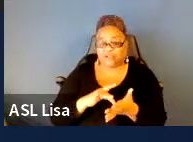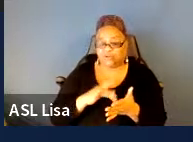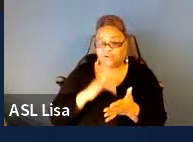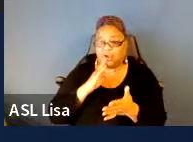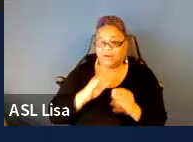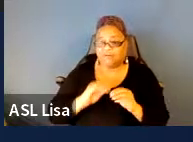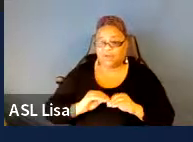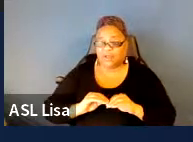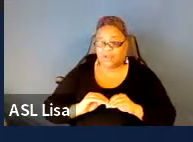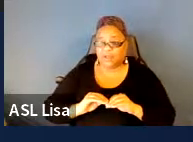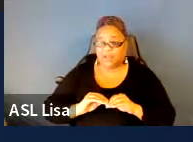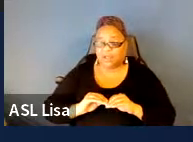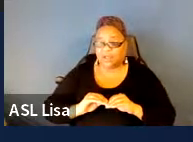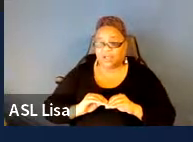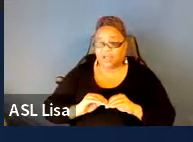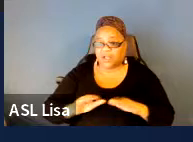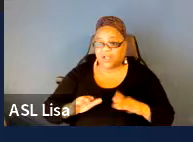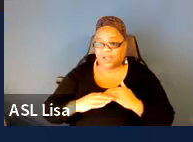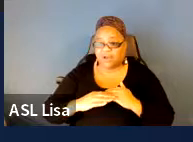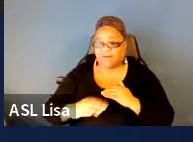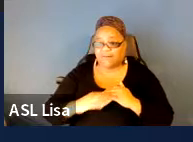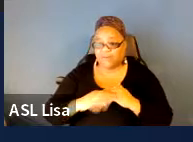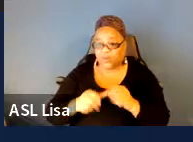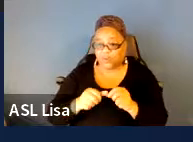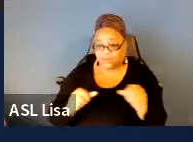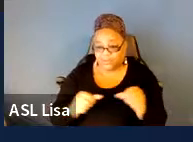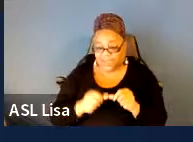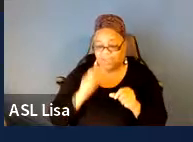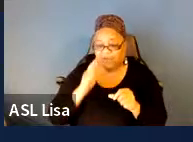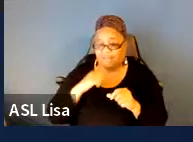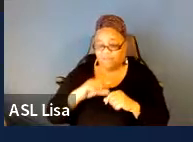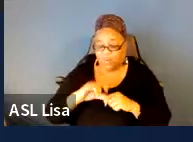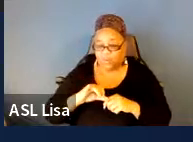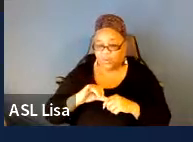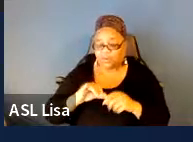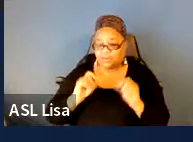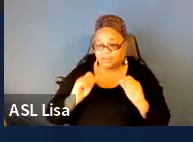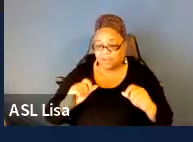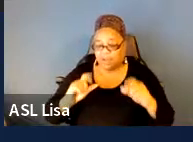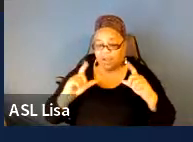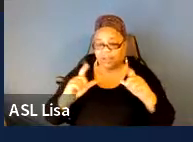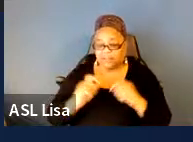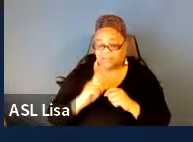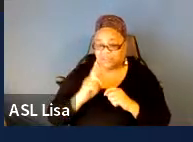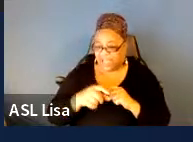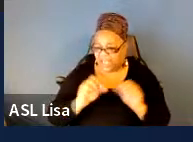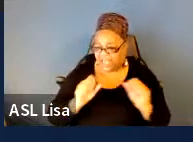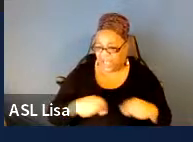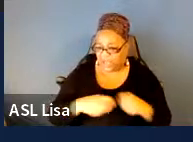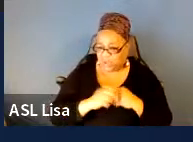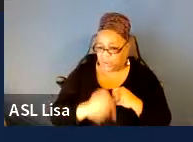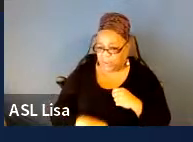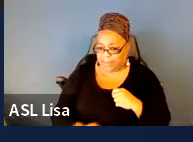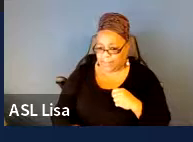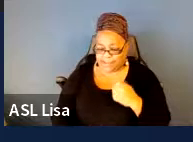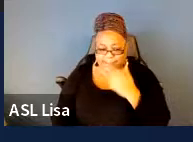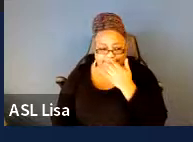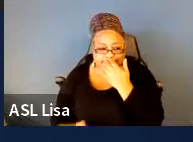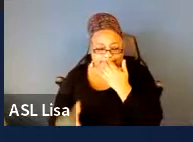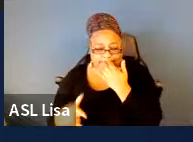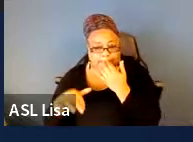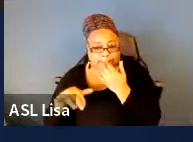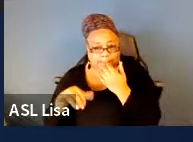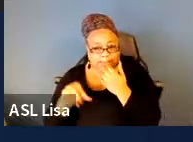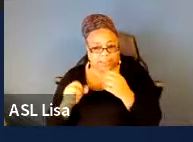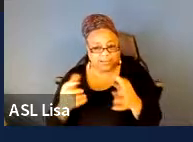signs. Could you elaborate on this issue? Yeah, first I'd just like to reiterate